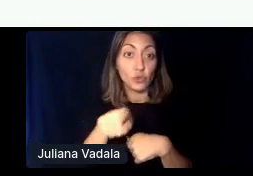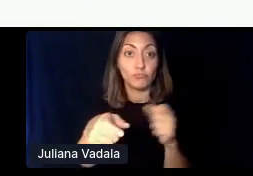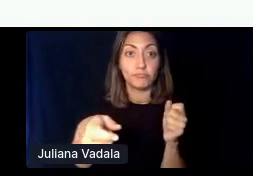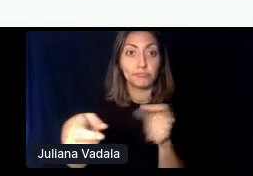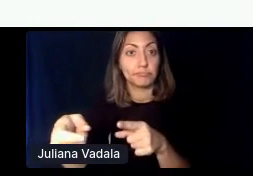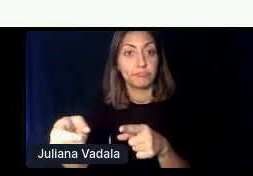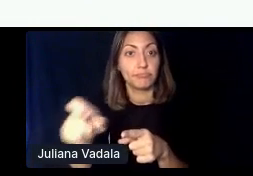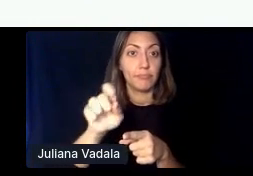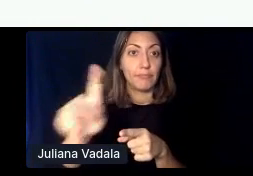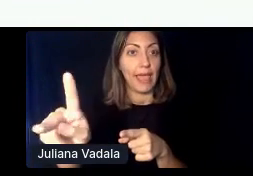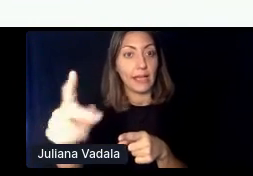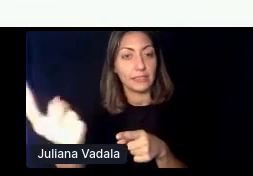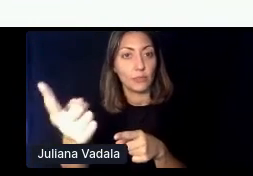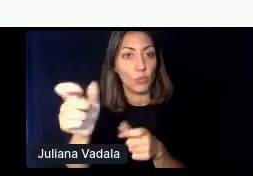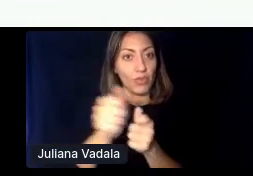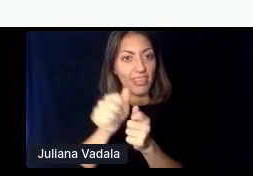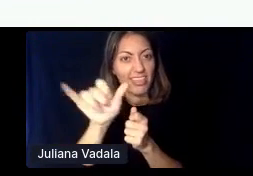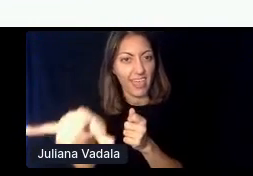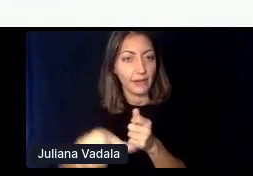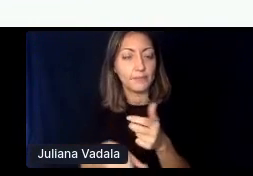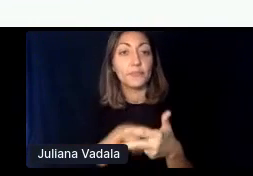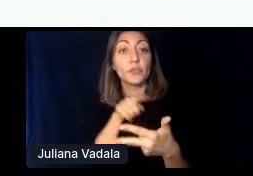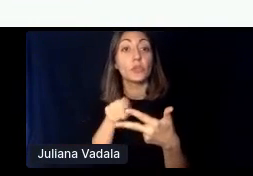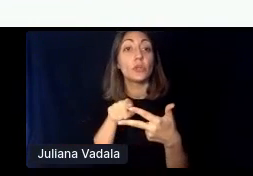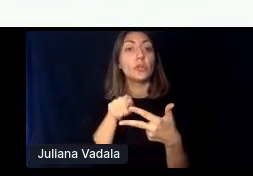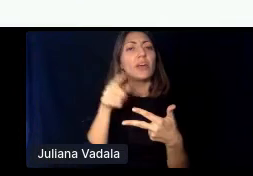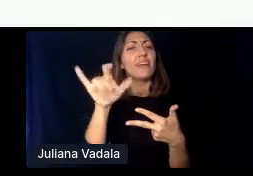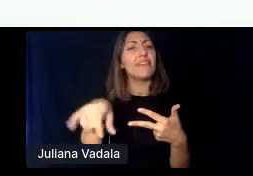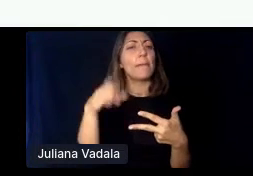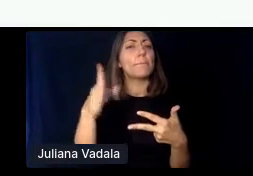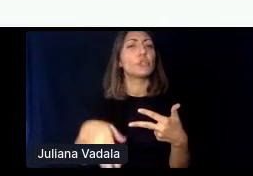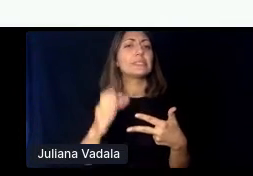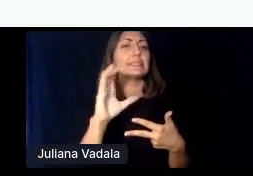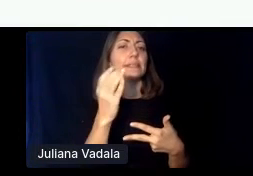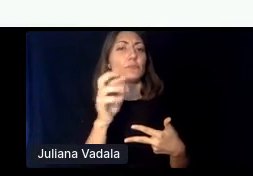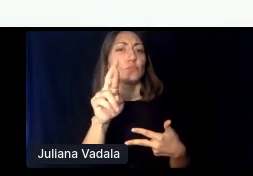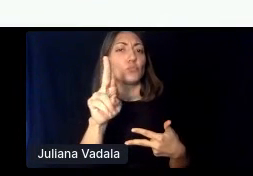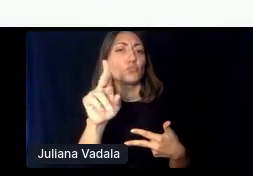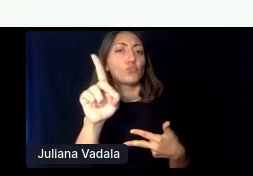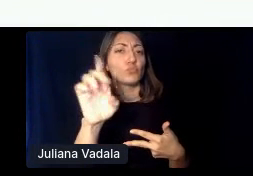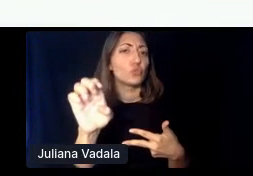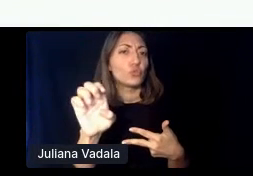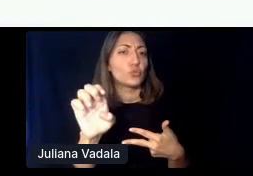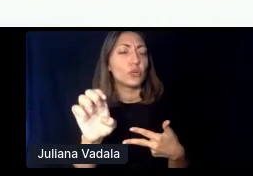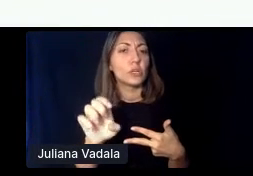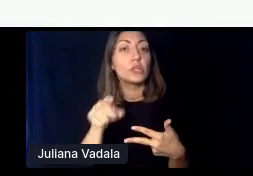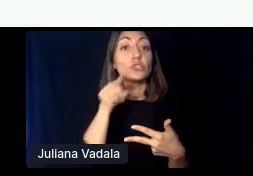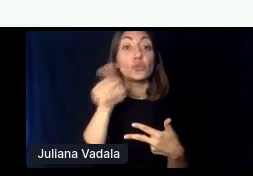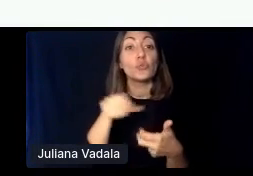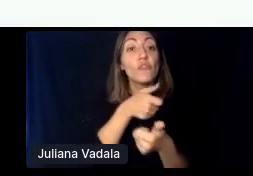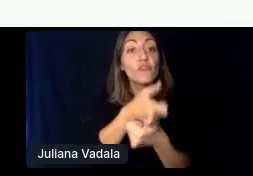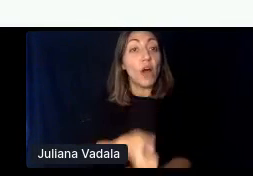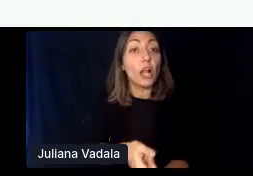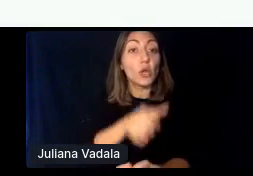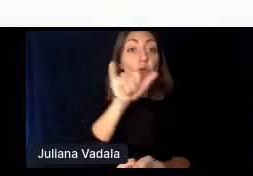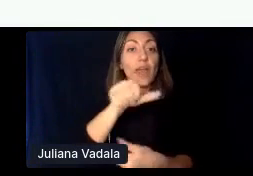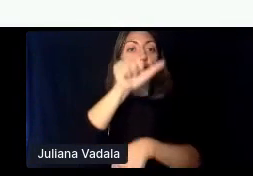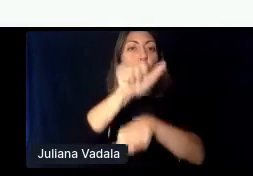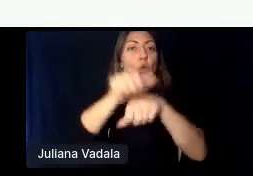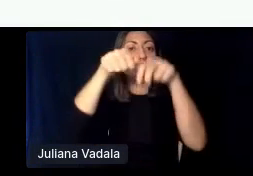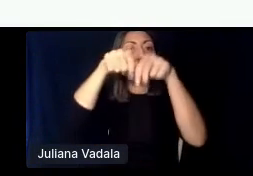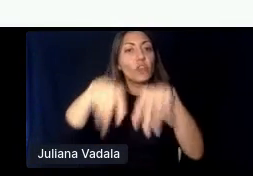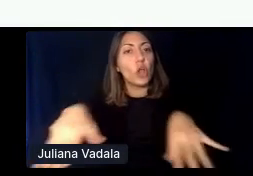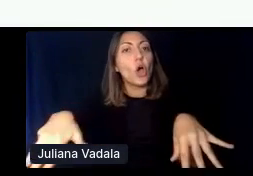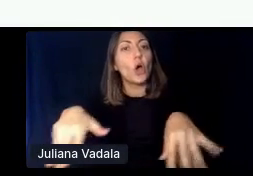the texting workflow pathway for voters who are opposed. And then option C, you follow the texting workflow pathway